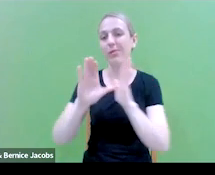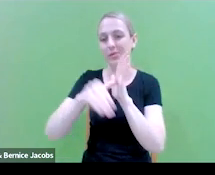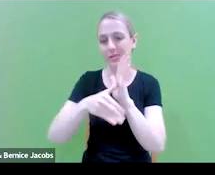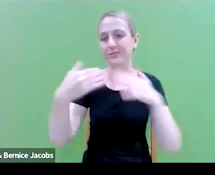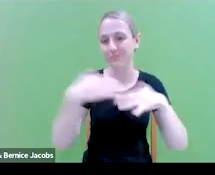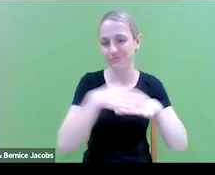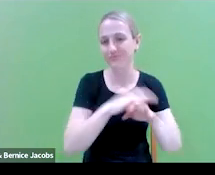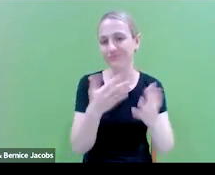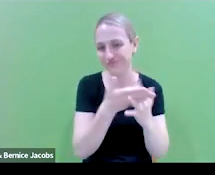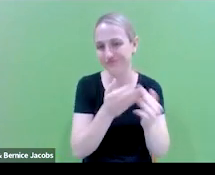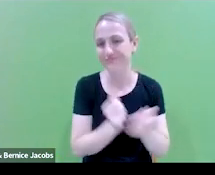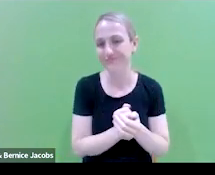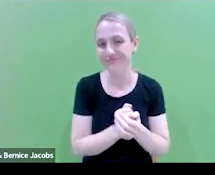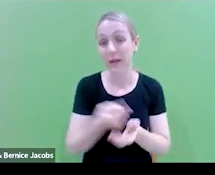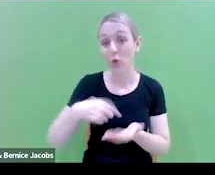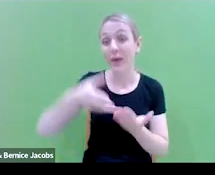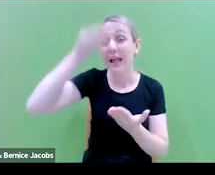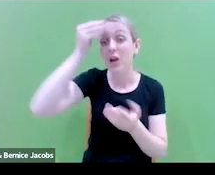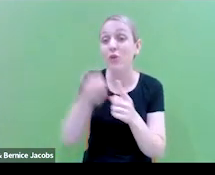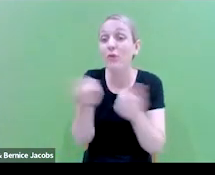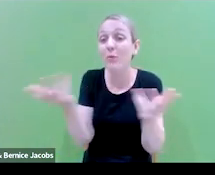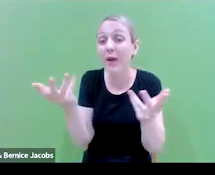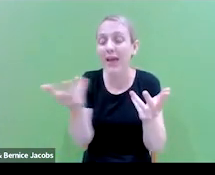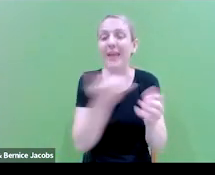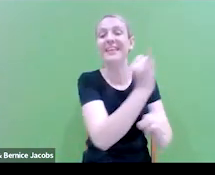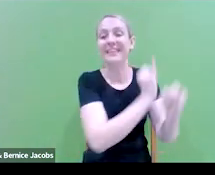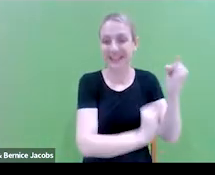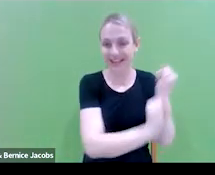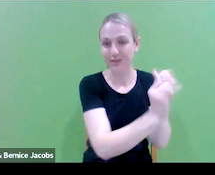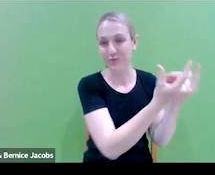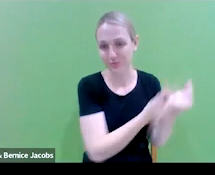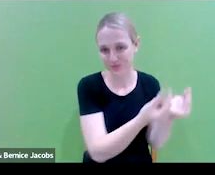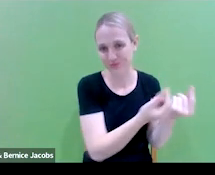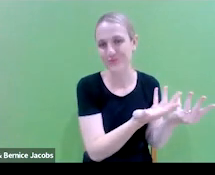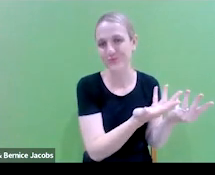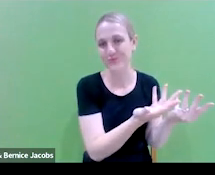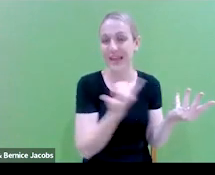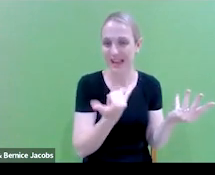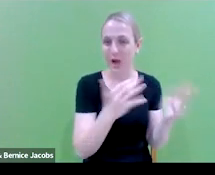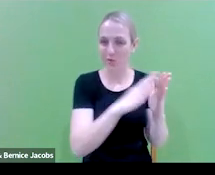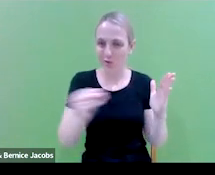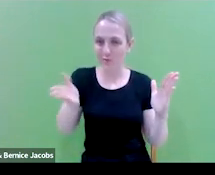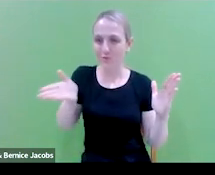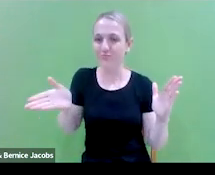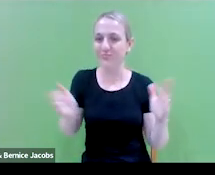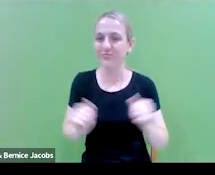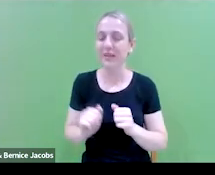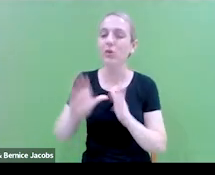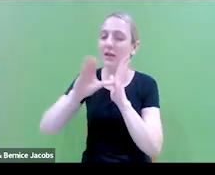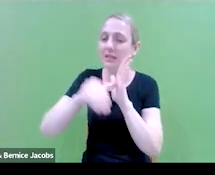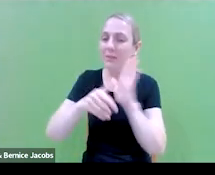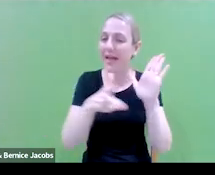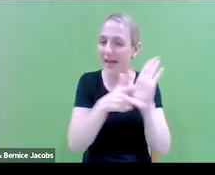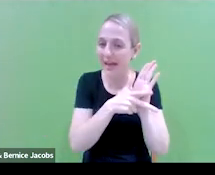we learned that from international practices. So sorry, that's why I'm referring to that. So we'd learned the Disability Act was something that we'd seen